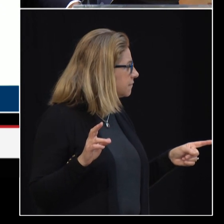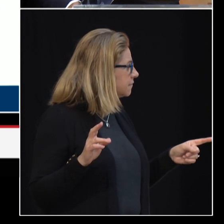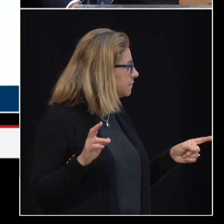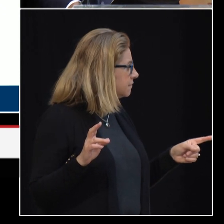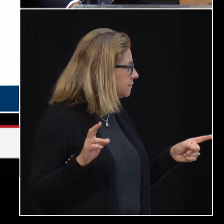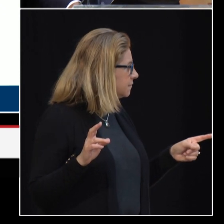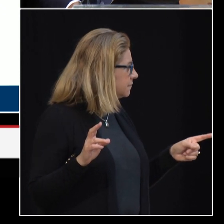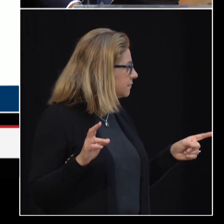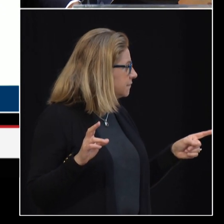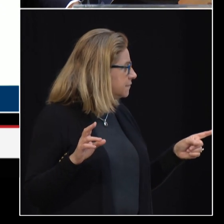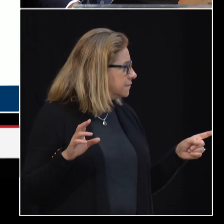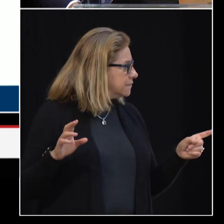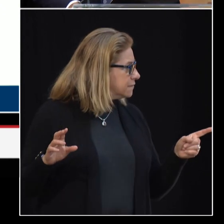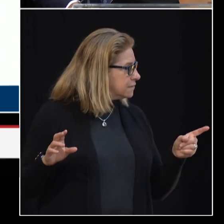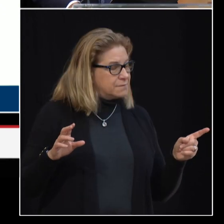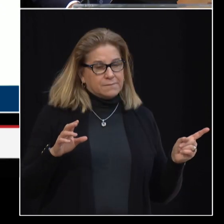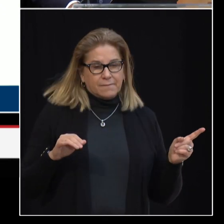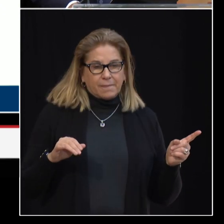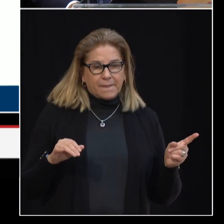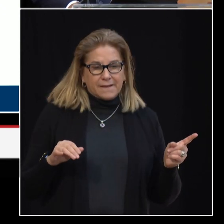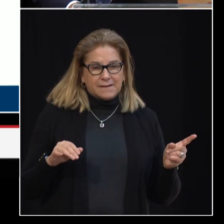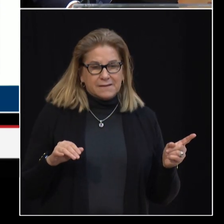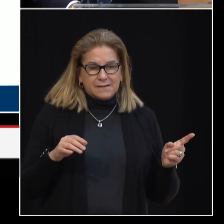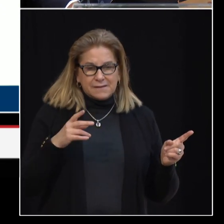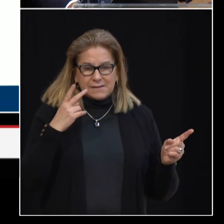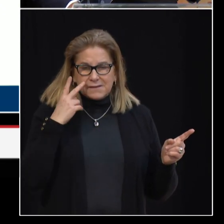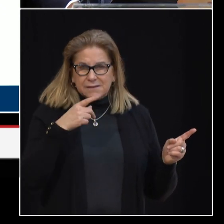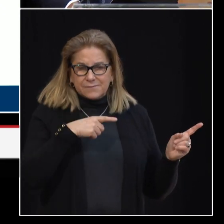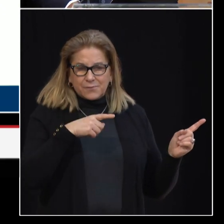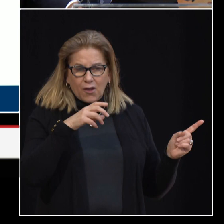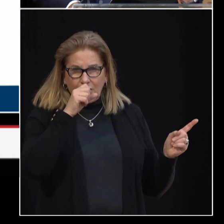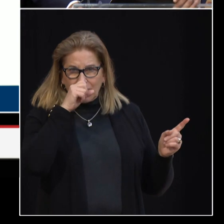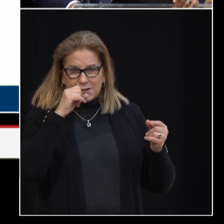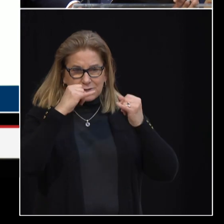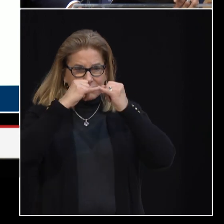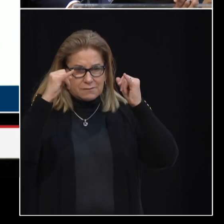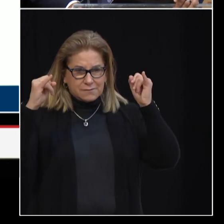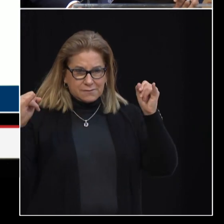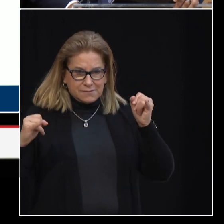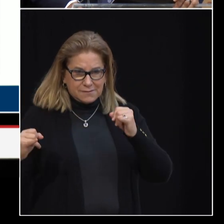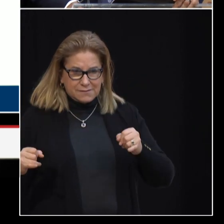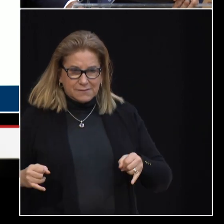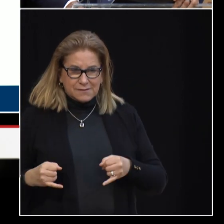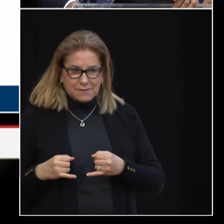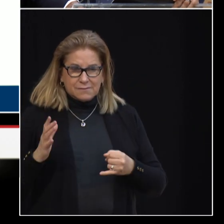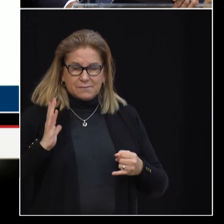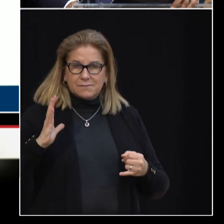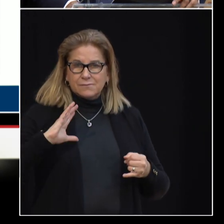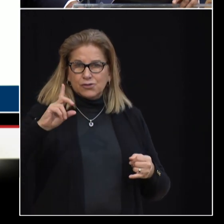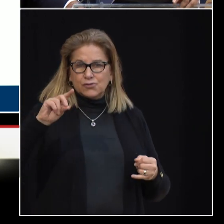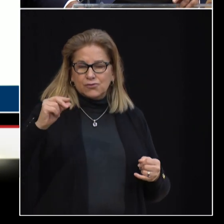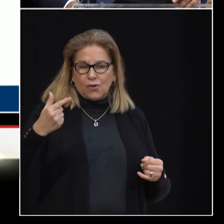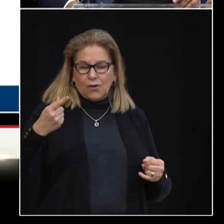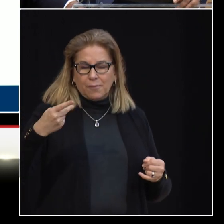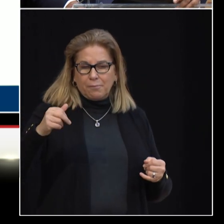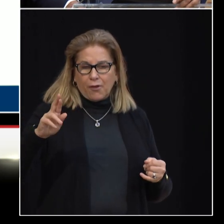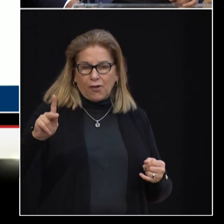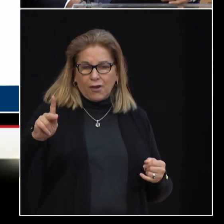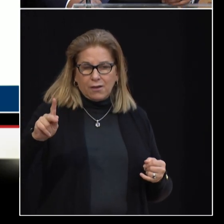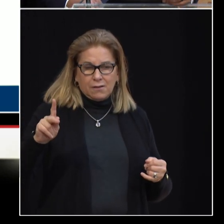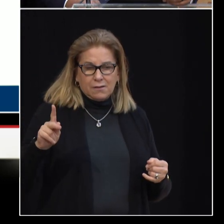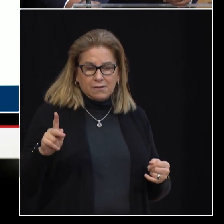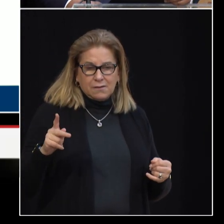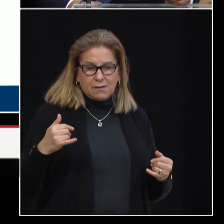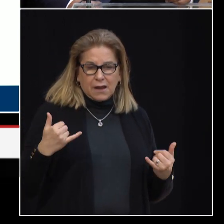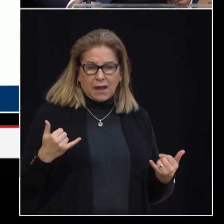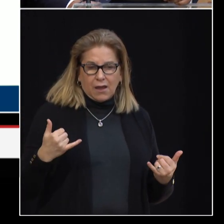tannish orange roof. That used to be an old city dog pound, which is now the Randall Recreation Center, and we are